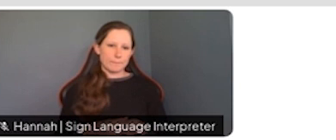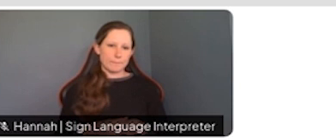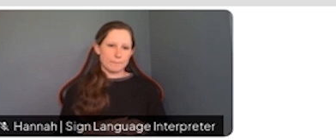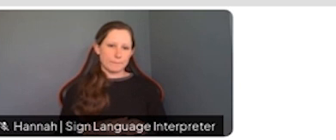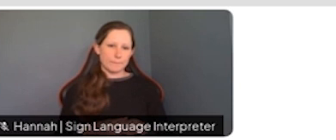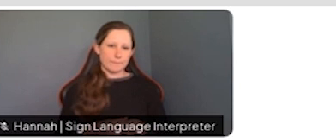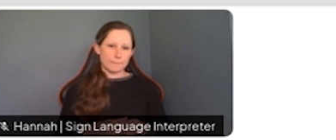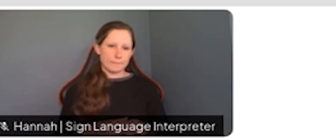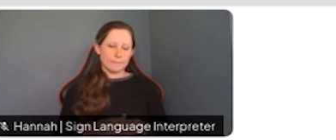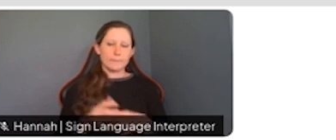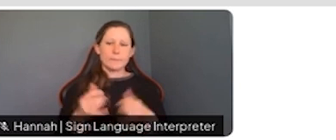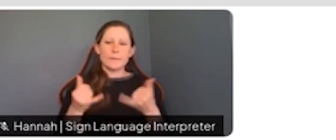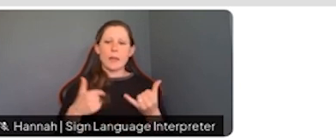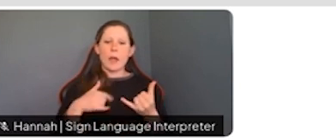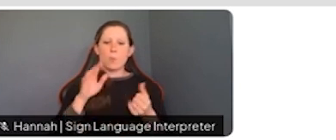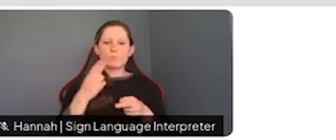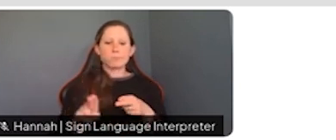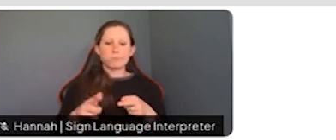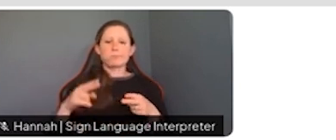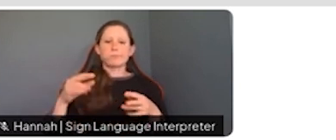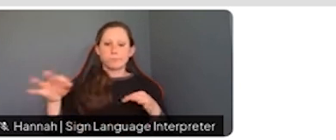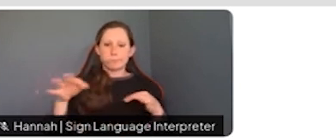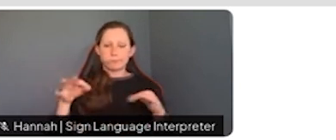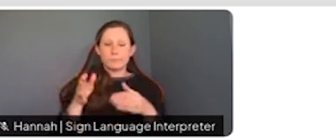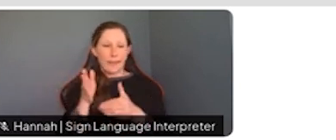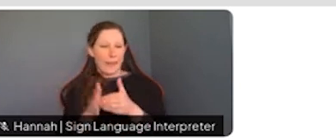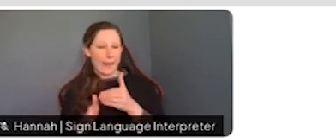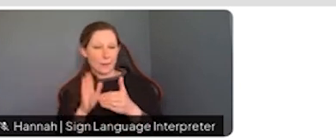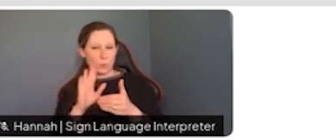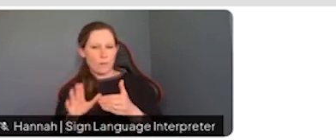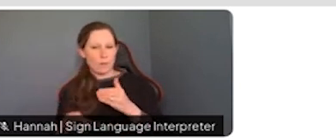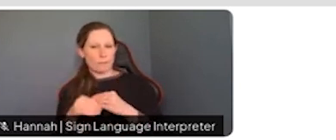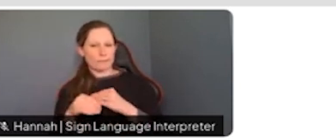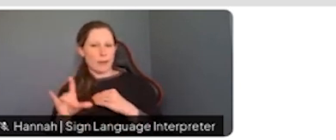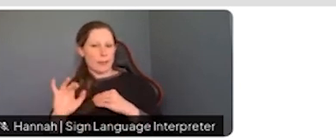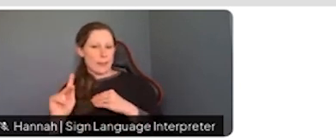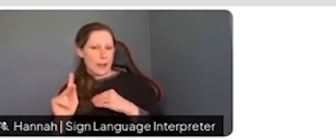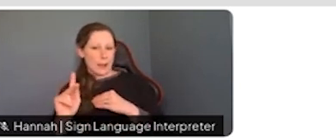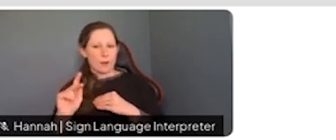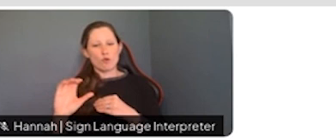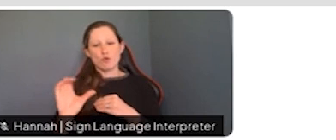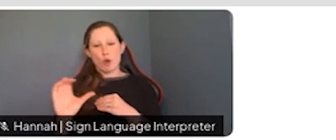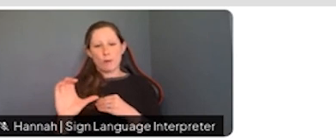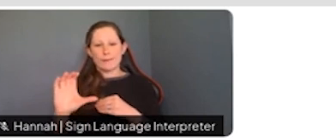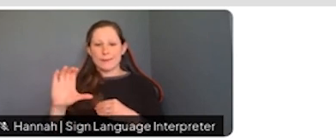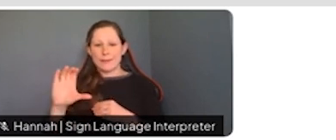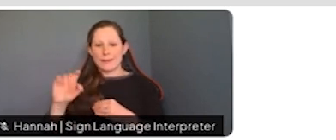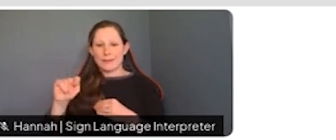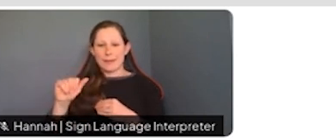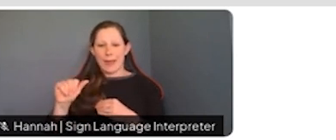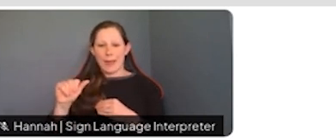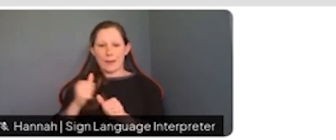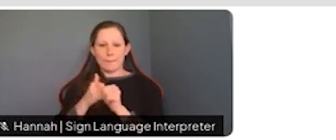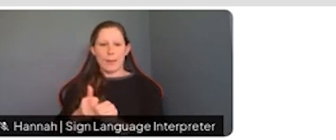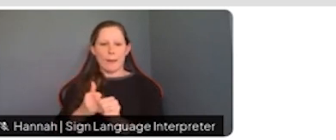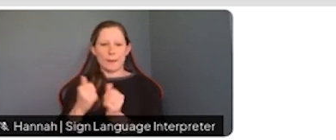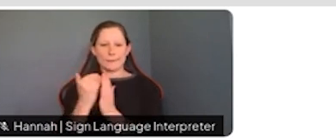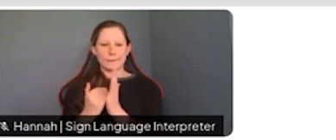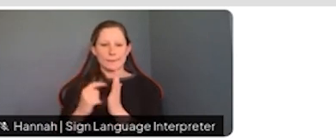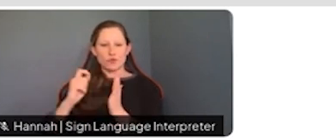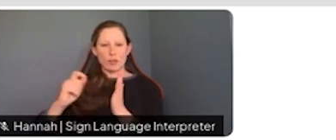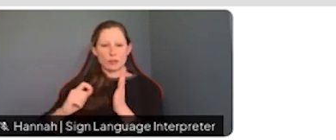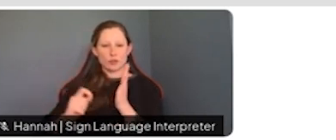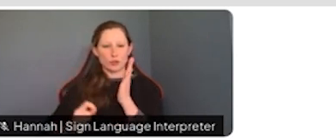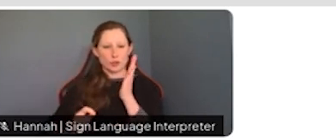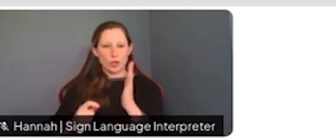I'm going to quickly go over this, but at the end, there's actually a link to our Carta's CTA compliance checklist. But I did want to walk through some of